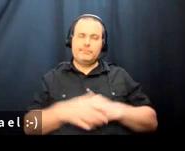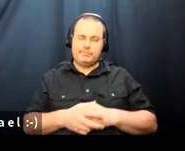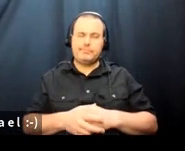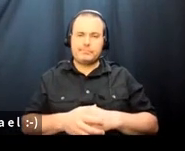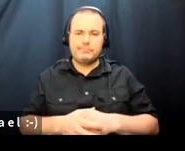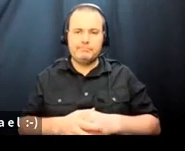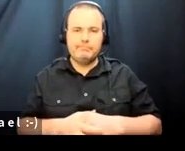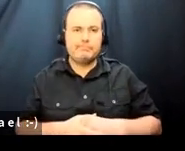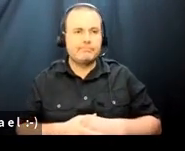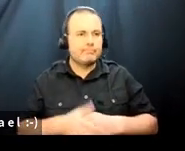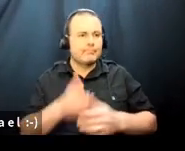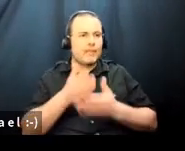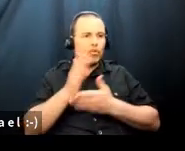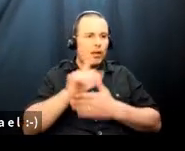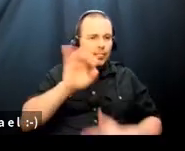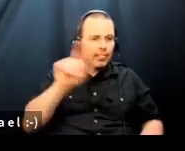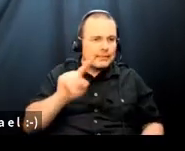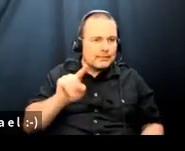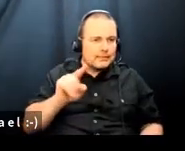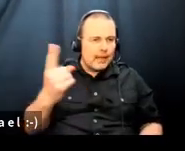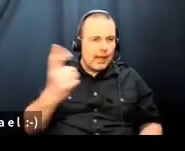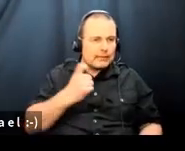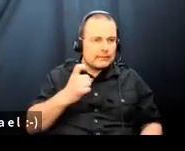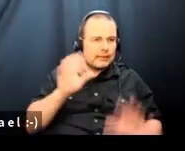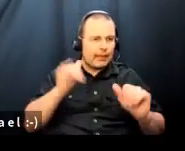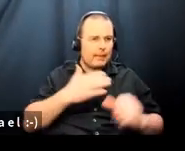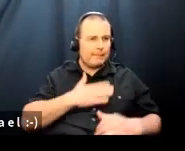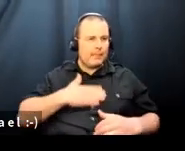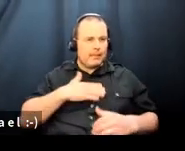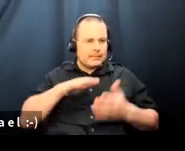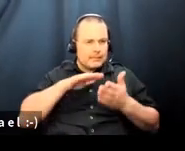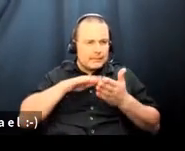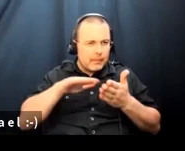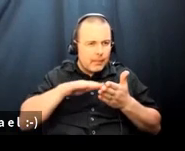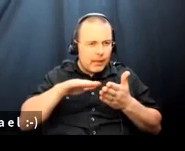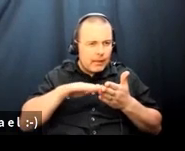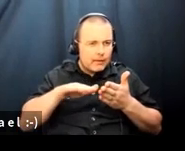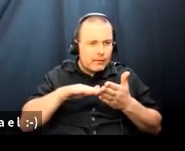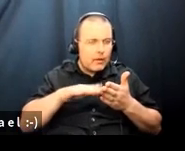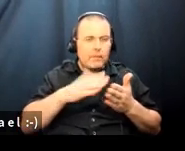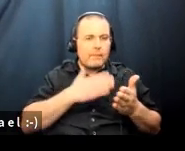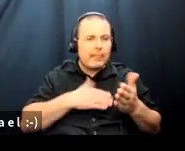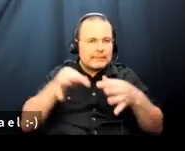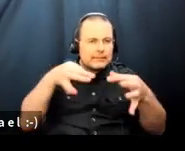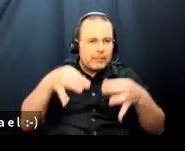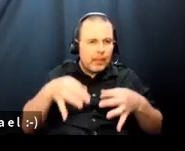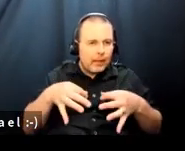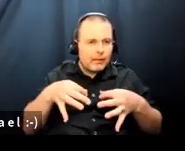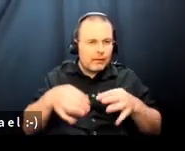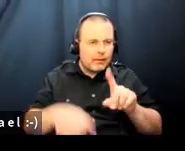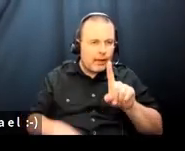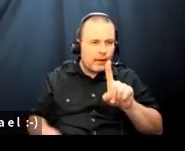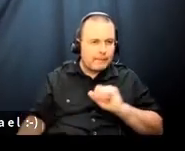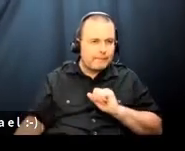All right, Liz is asking me a question. Can I please explain what? I can't read the whole text or the whole thing, so let me